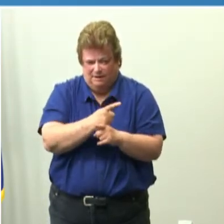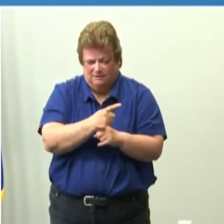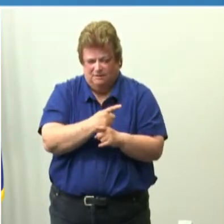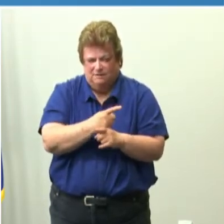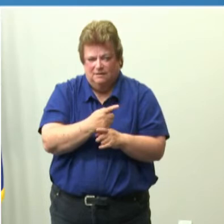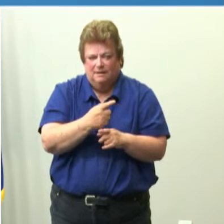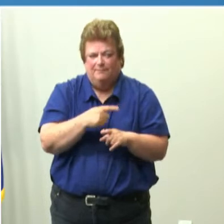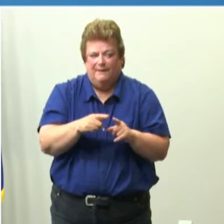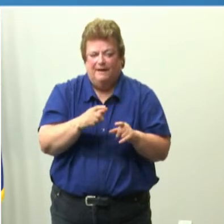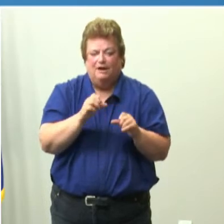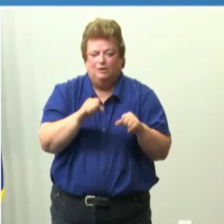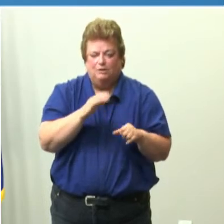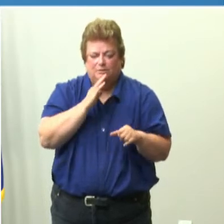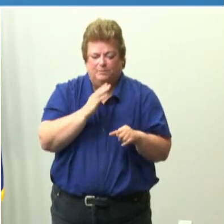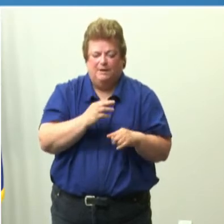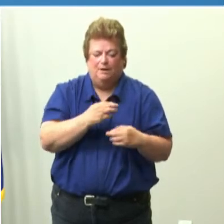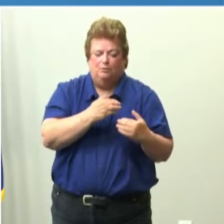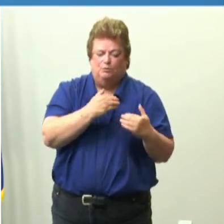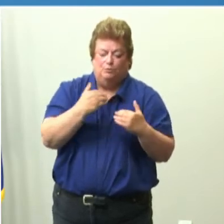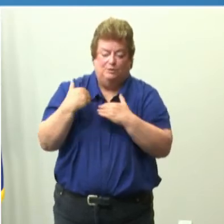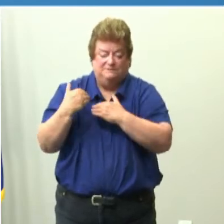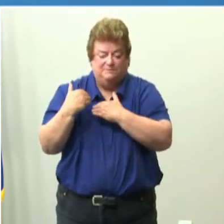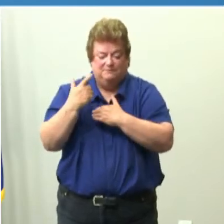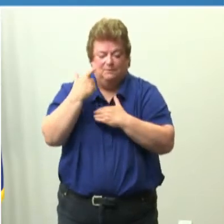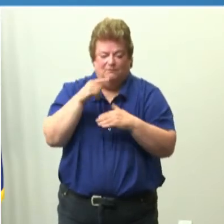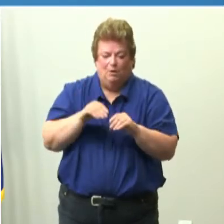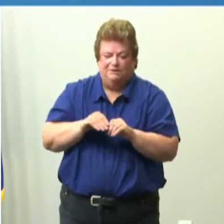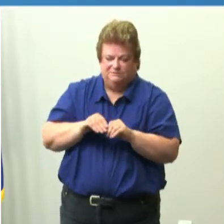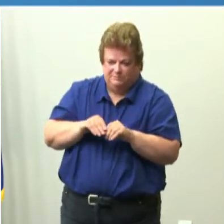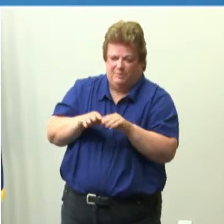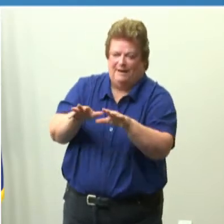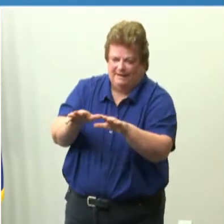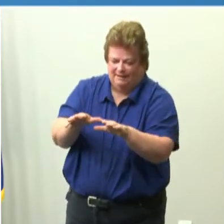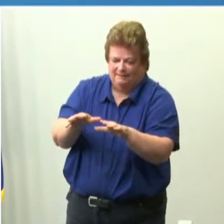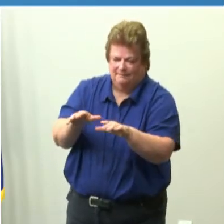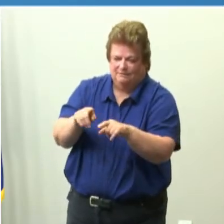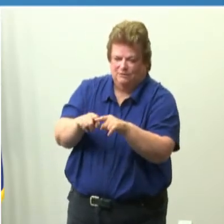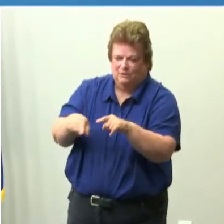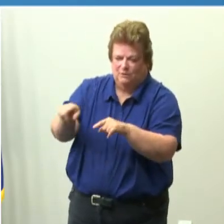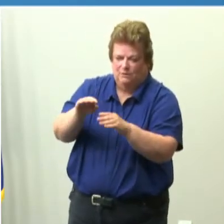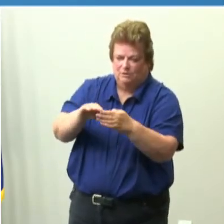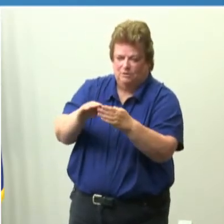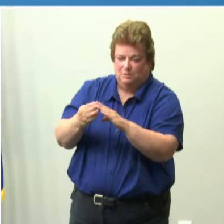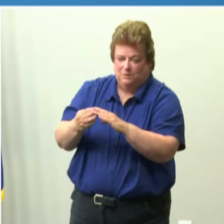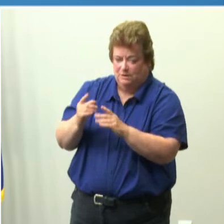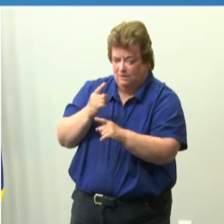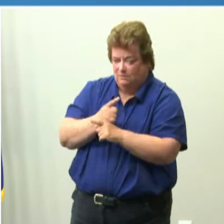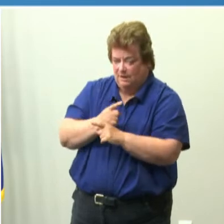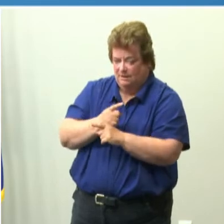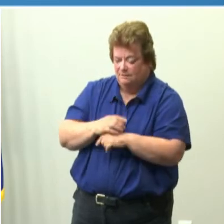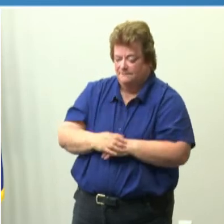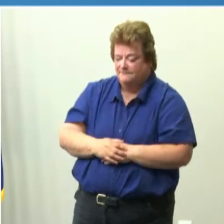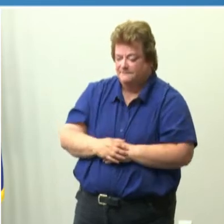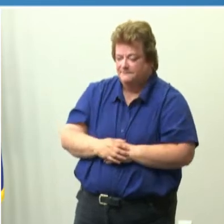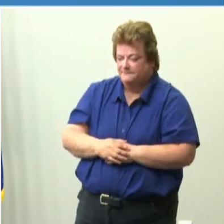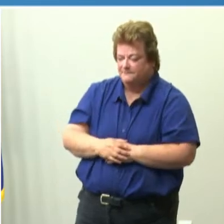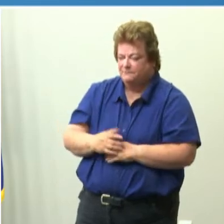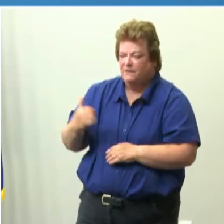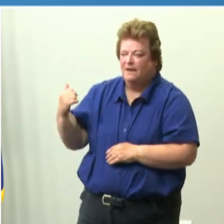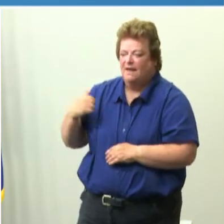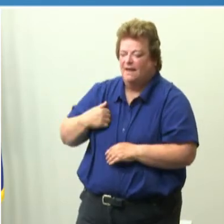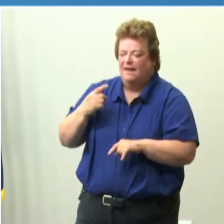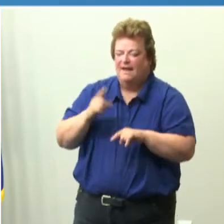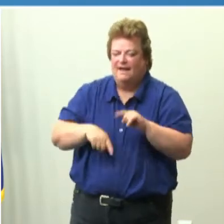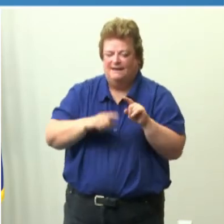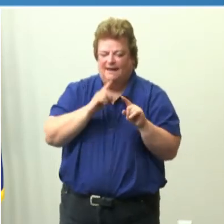responsible to some degree for the spread in the community that. Matt, I can't answer